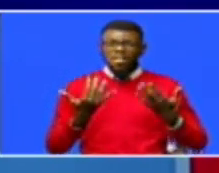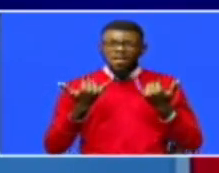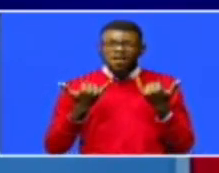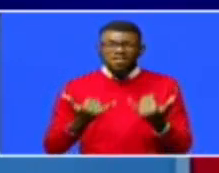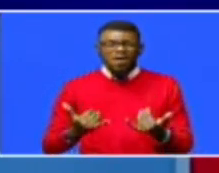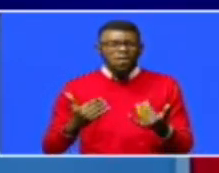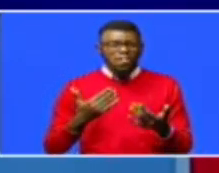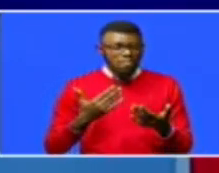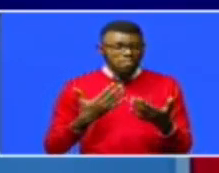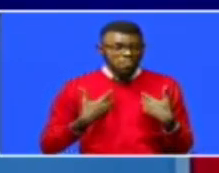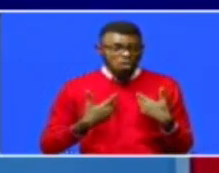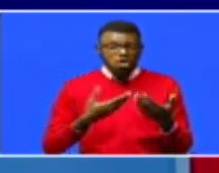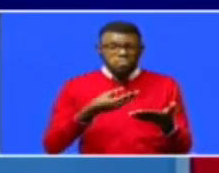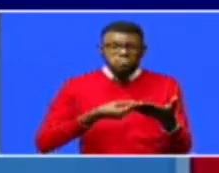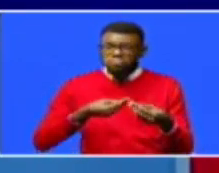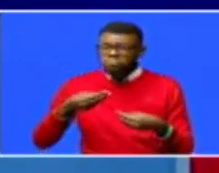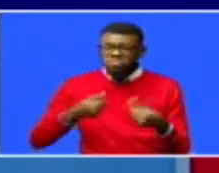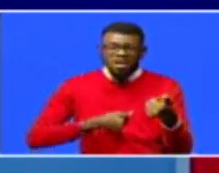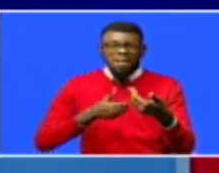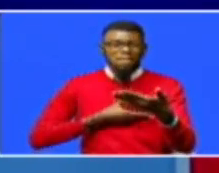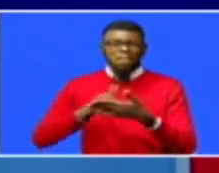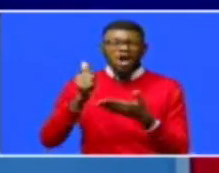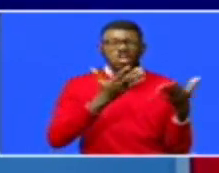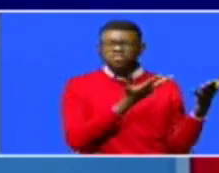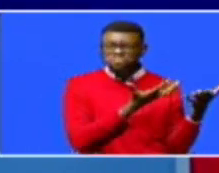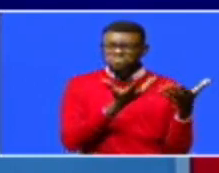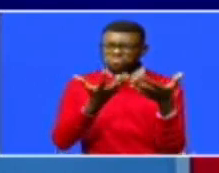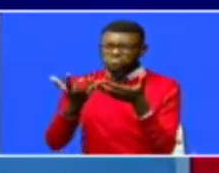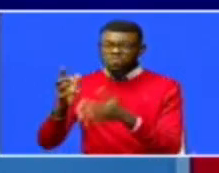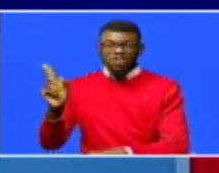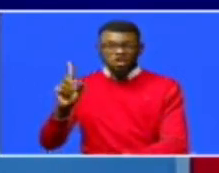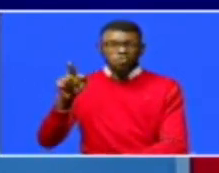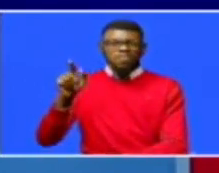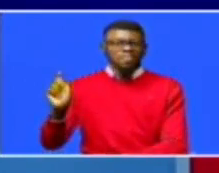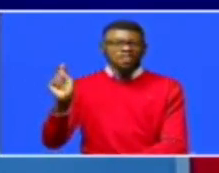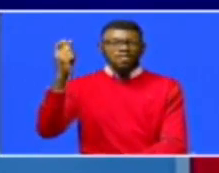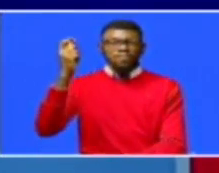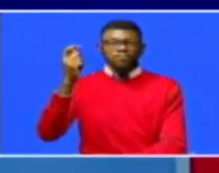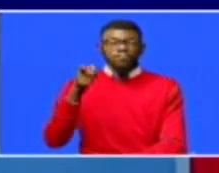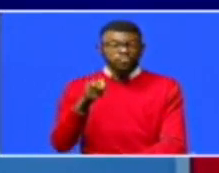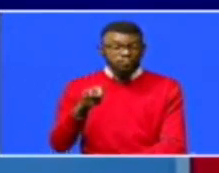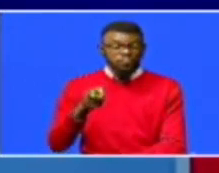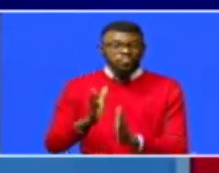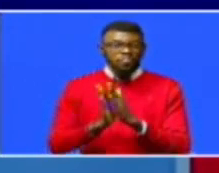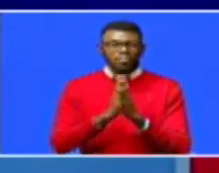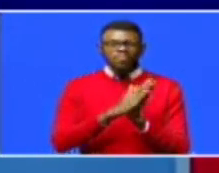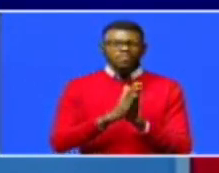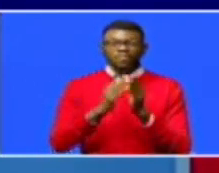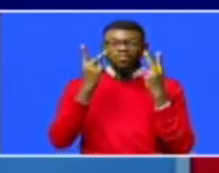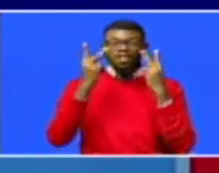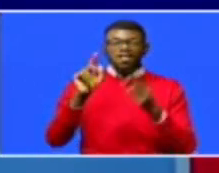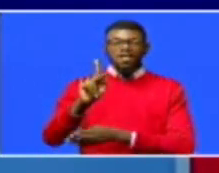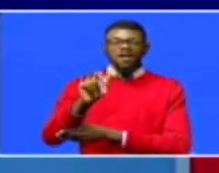like merchandise on sale and trafficked to Nairobi here in Kenya. This is Inside Source, the